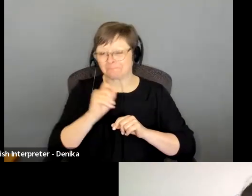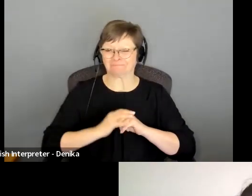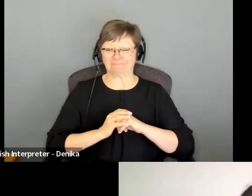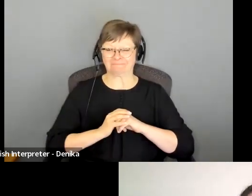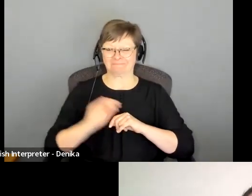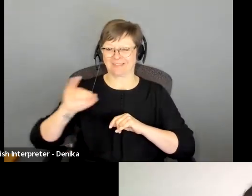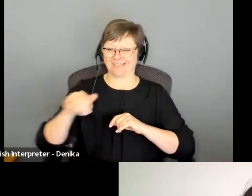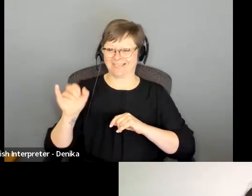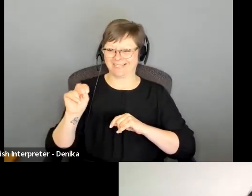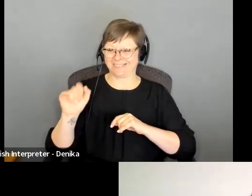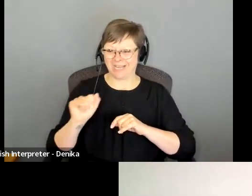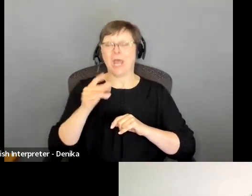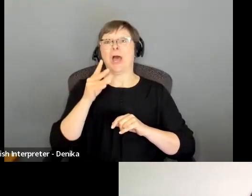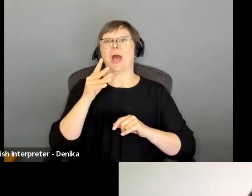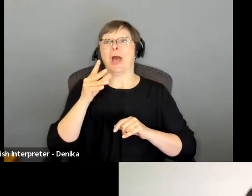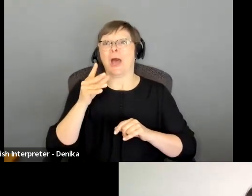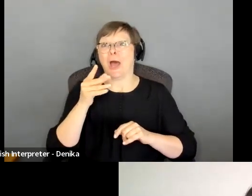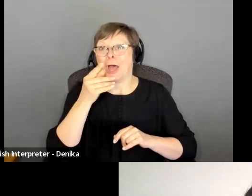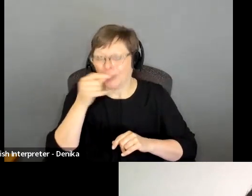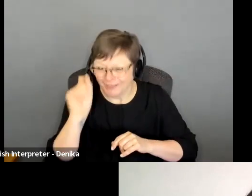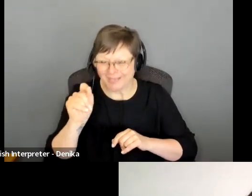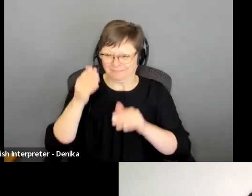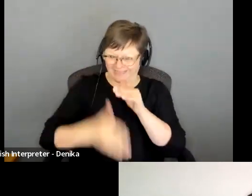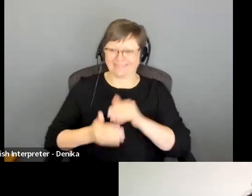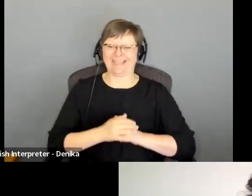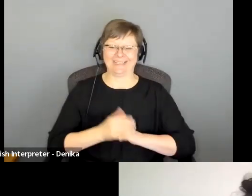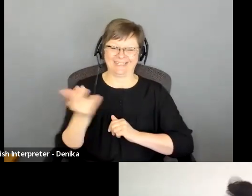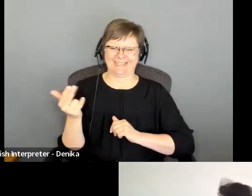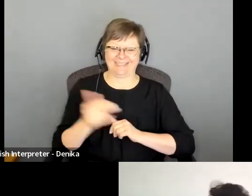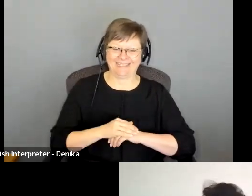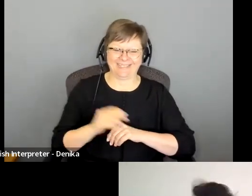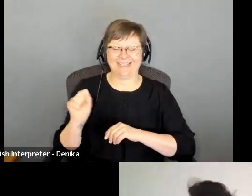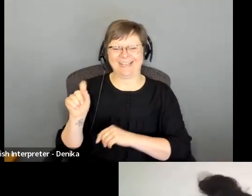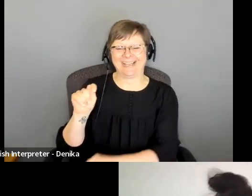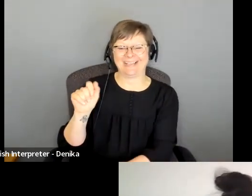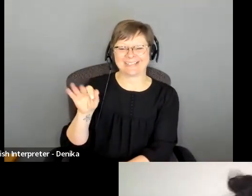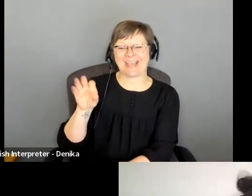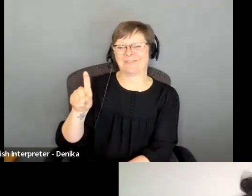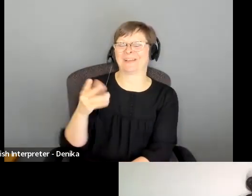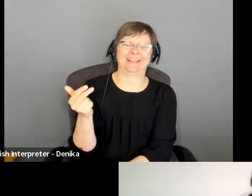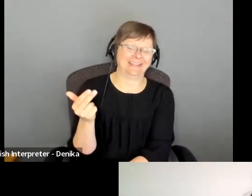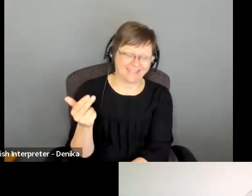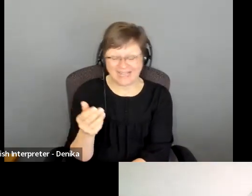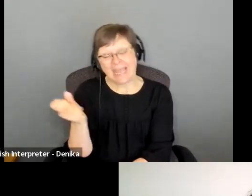Yeah. The end of my sentence. No, that's perfect. This is so perfect. This is something, again, before we jumped